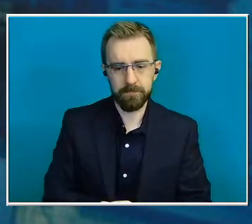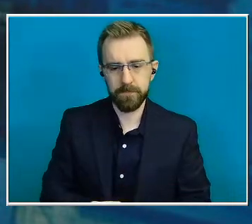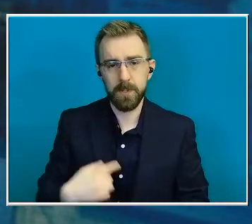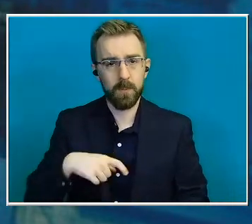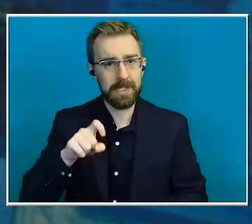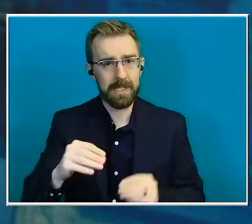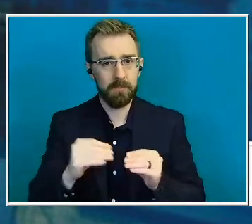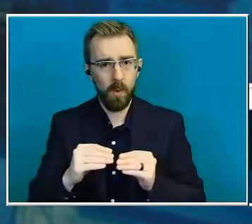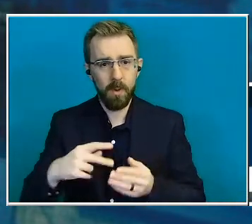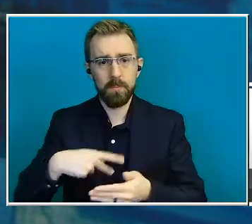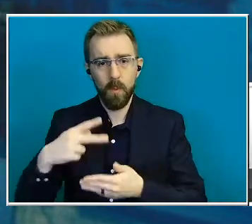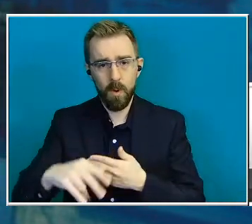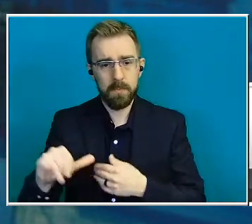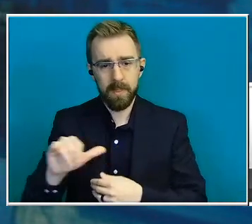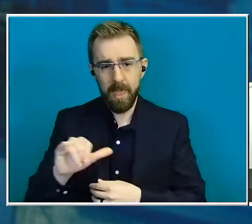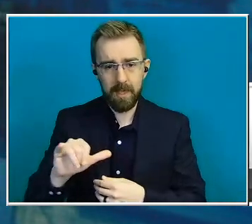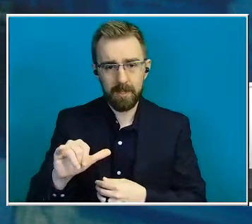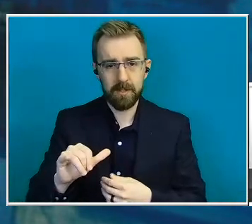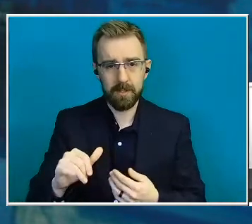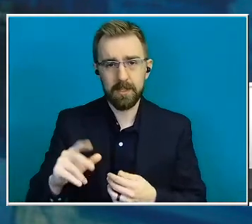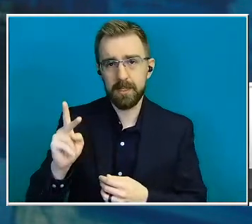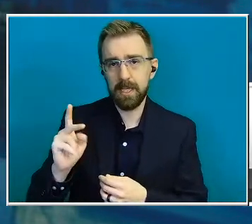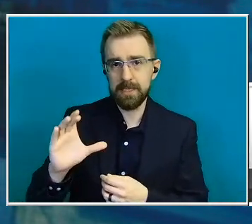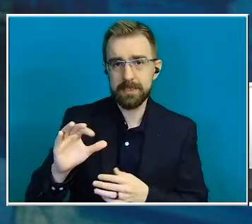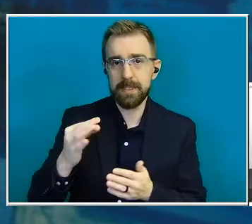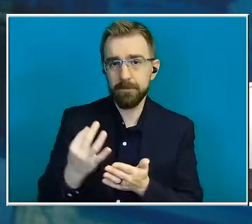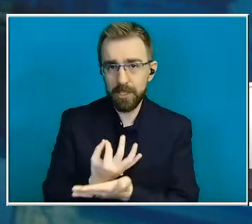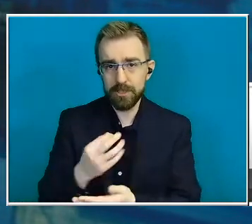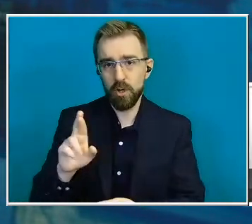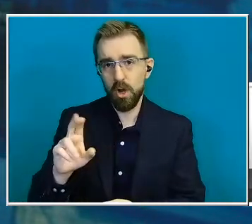the KC Fresh RX.